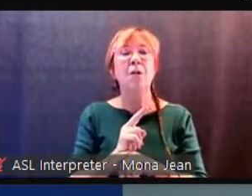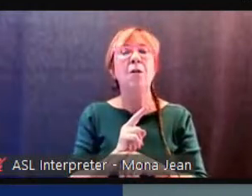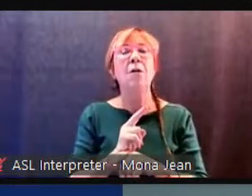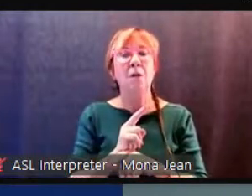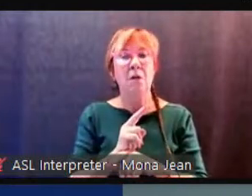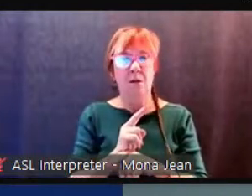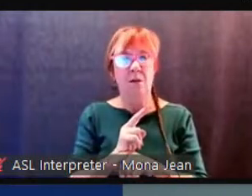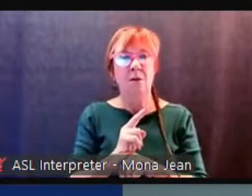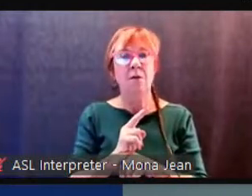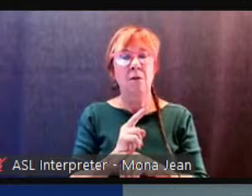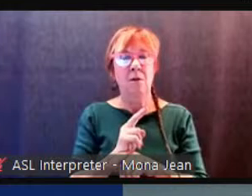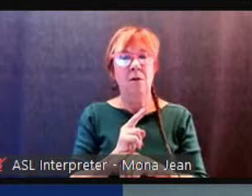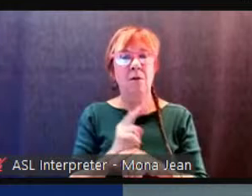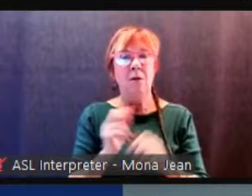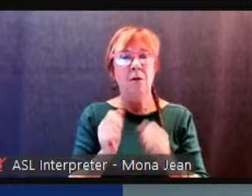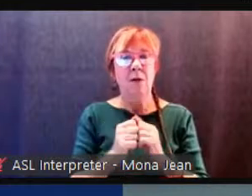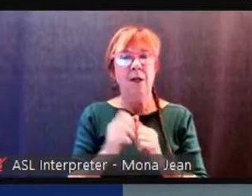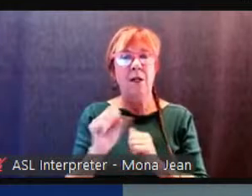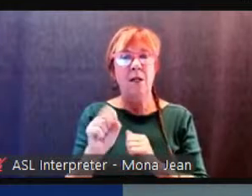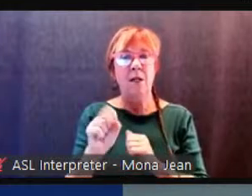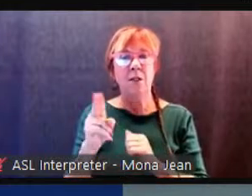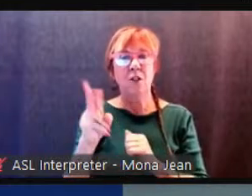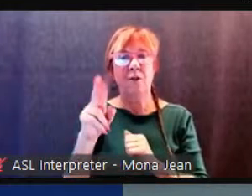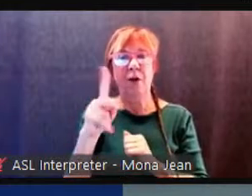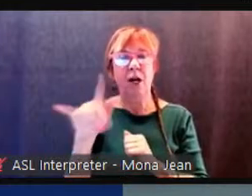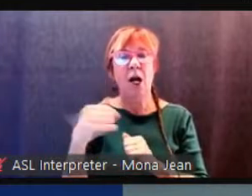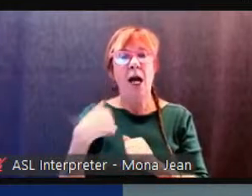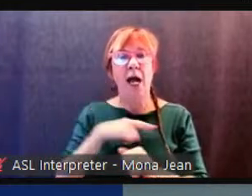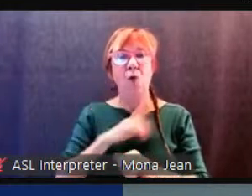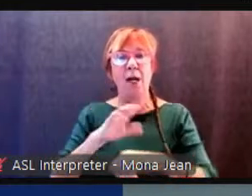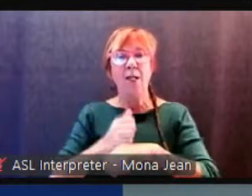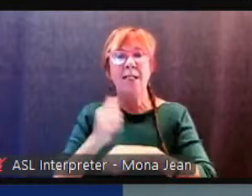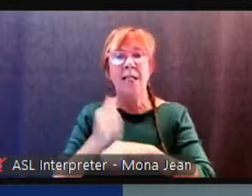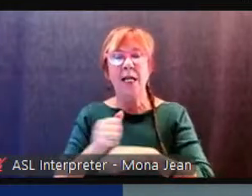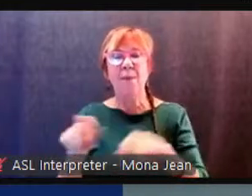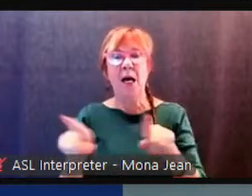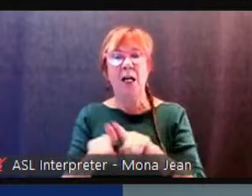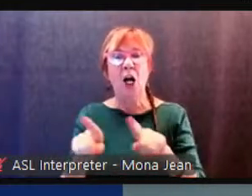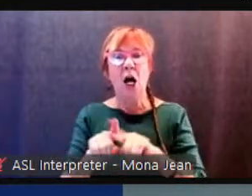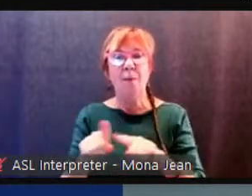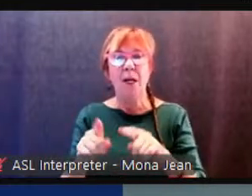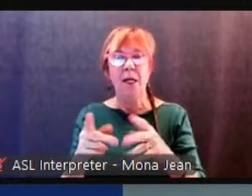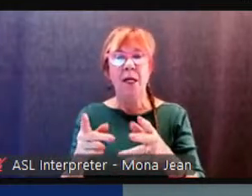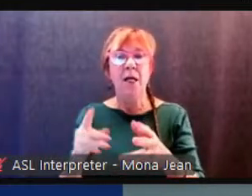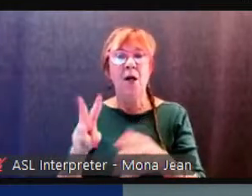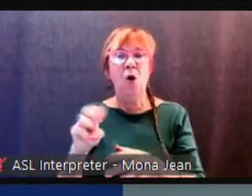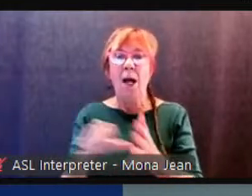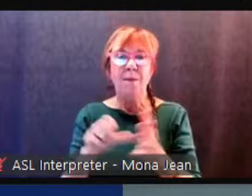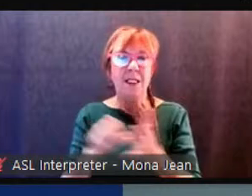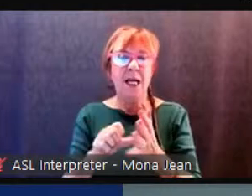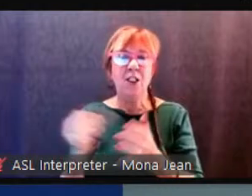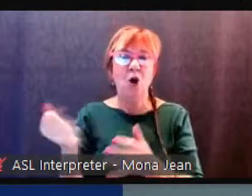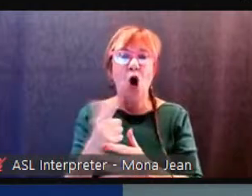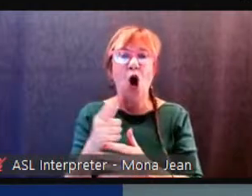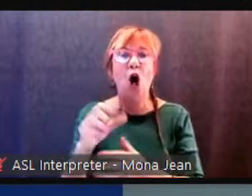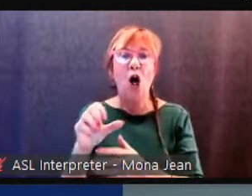And then we're using GIS technology to create a common platform so that all private surveyors can utilize that information, saving